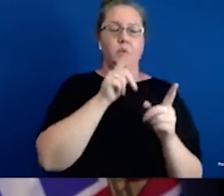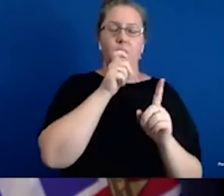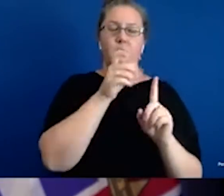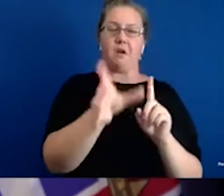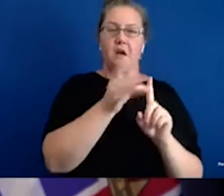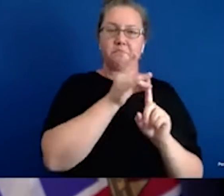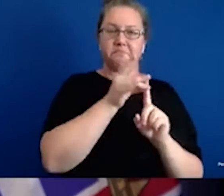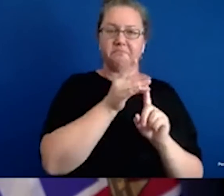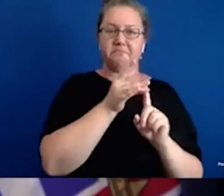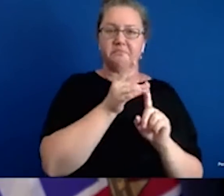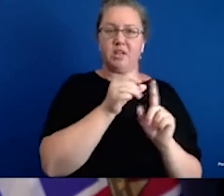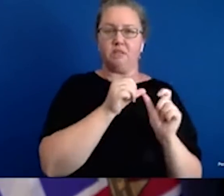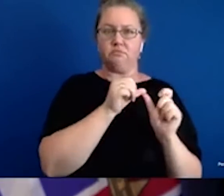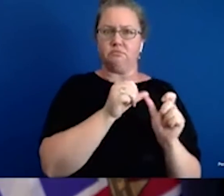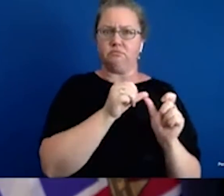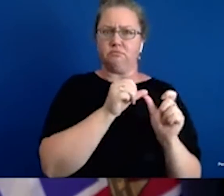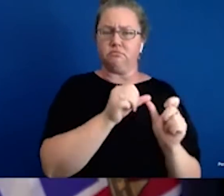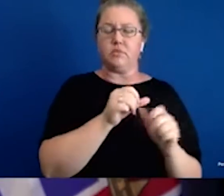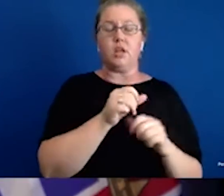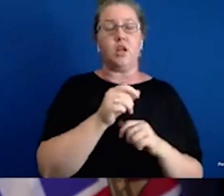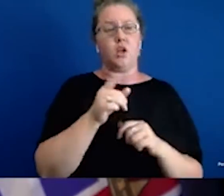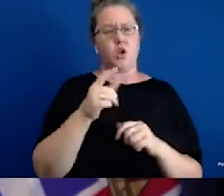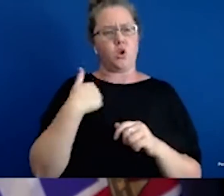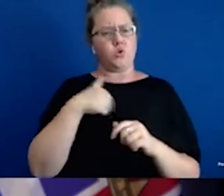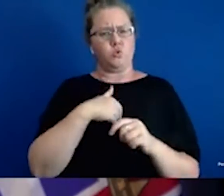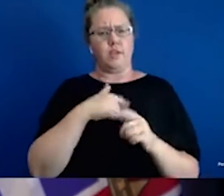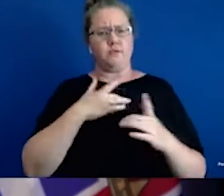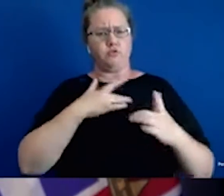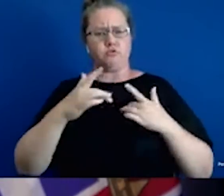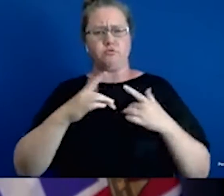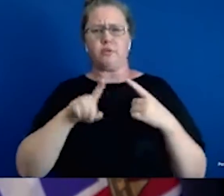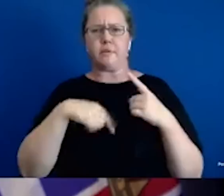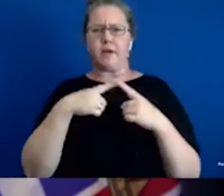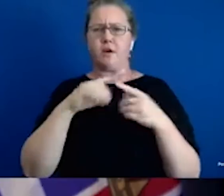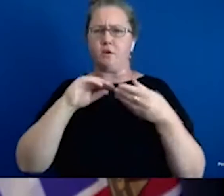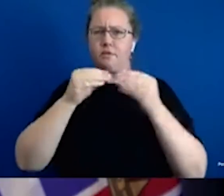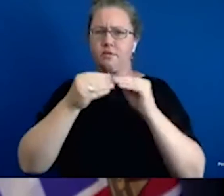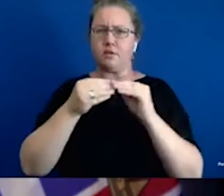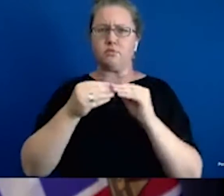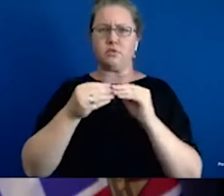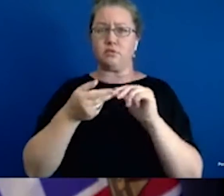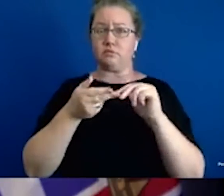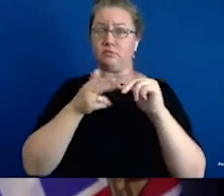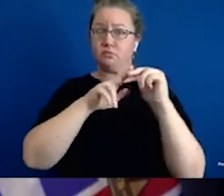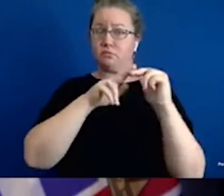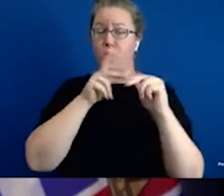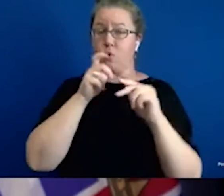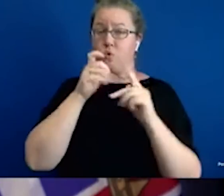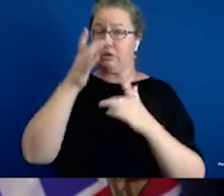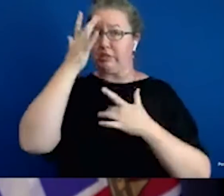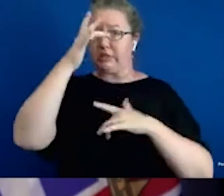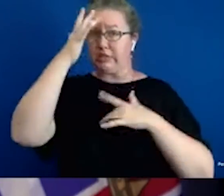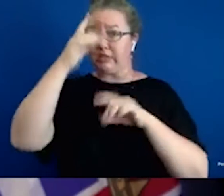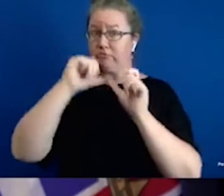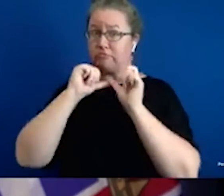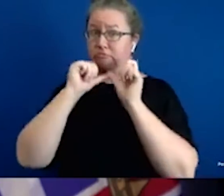on whether that's a concern here, if you have a ballpark number of people you're monitoring or anything like